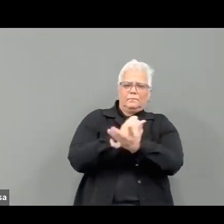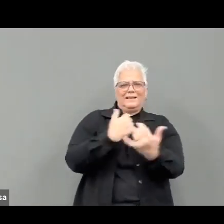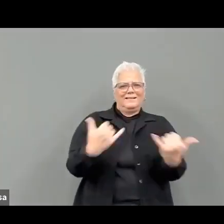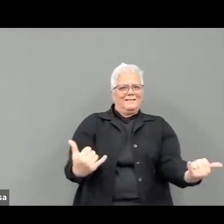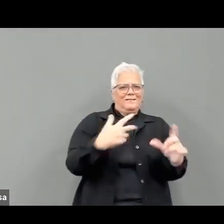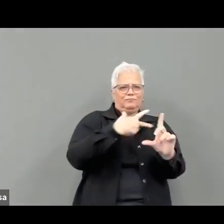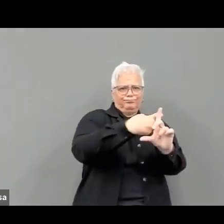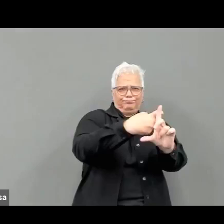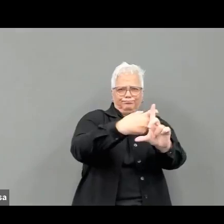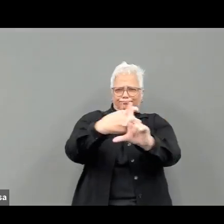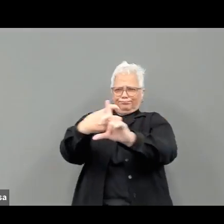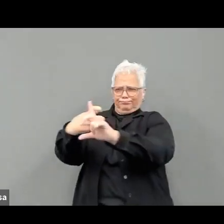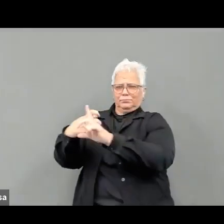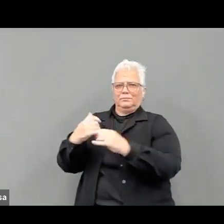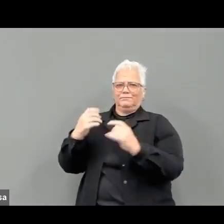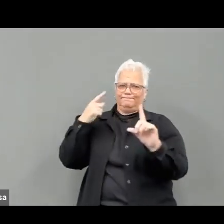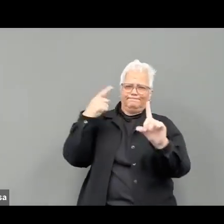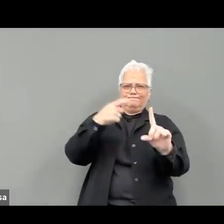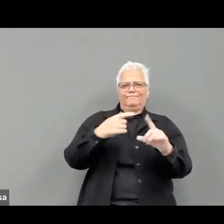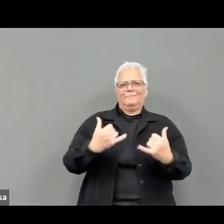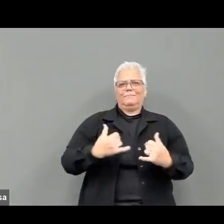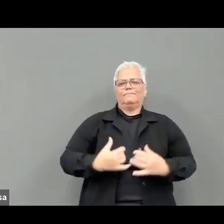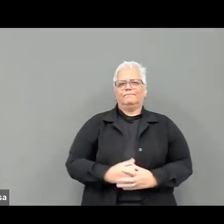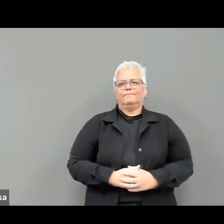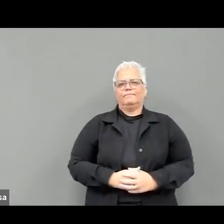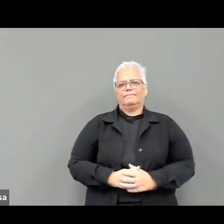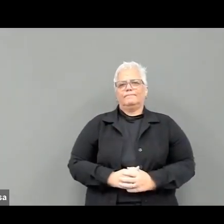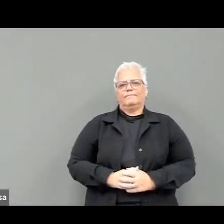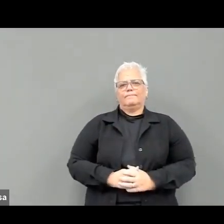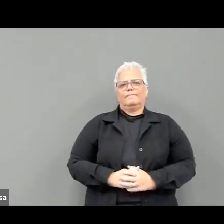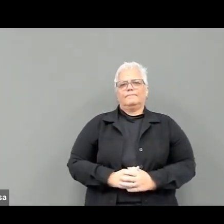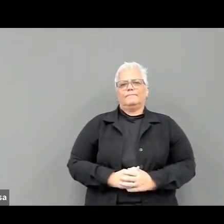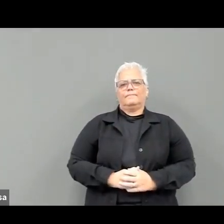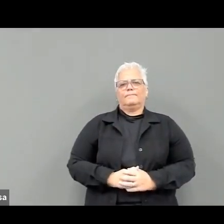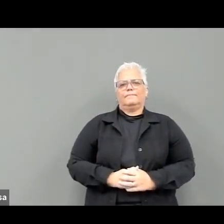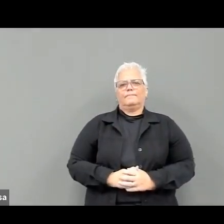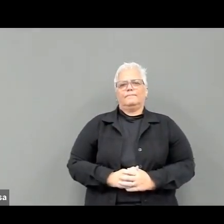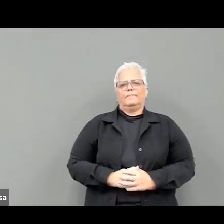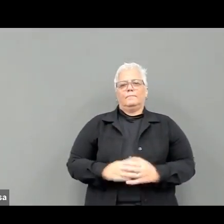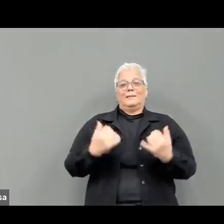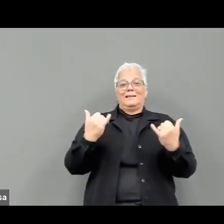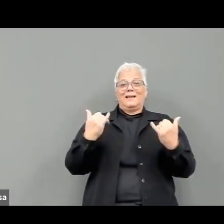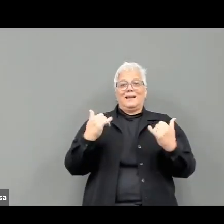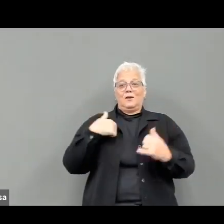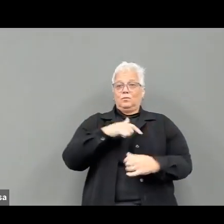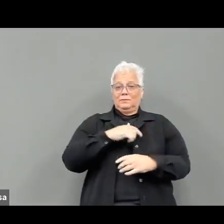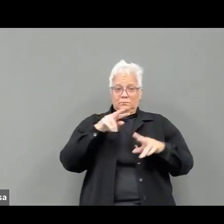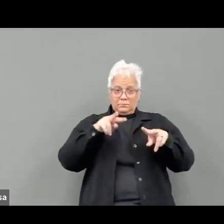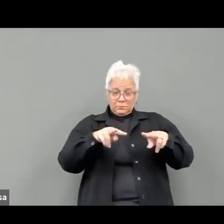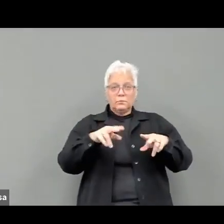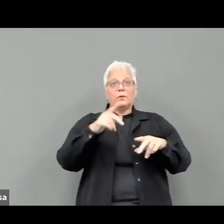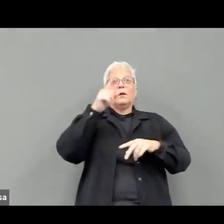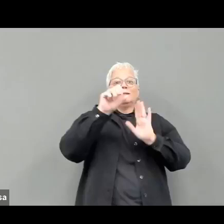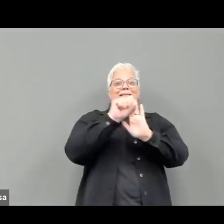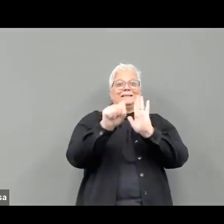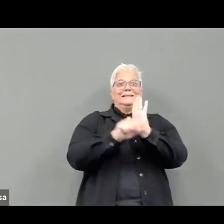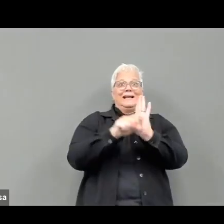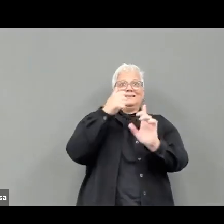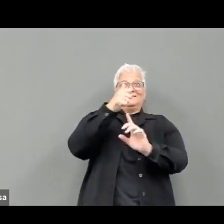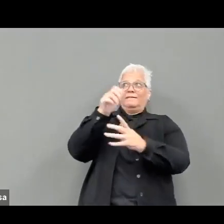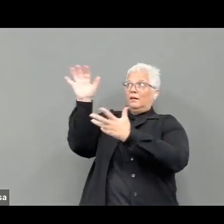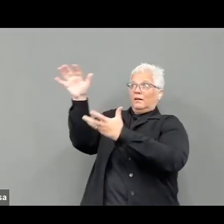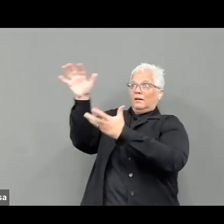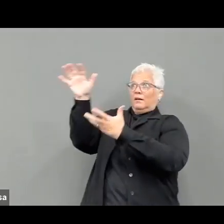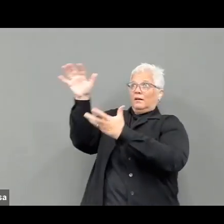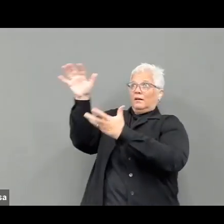government to the state of Oklahoma. The state then makes the allocation to each county. According to the Oklahoma State Immunization Information